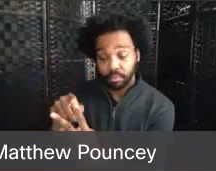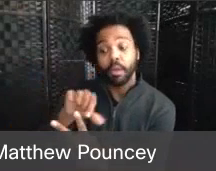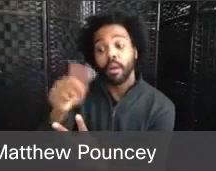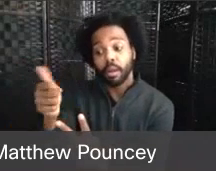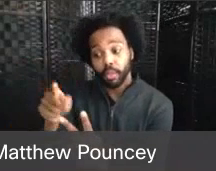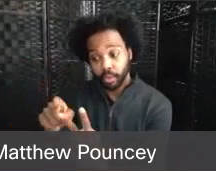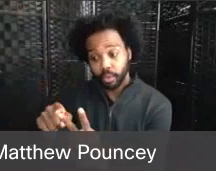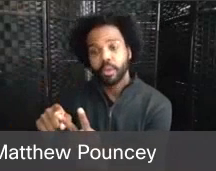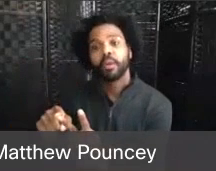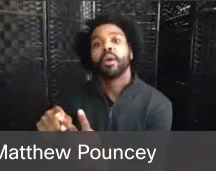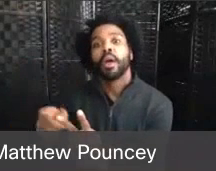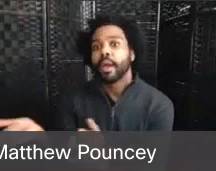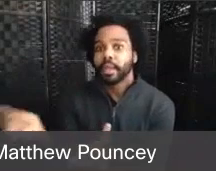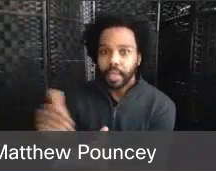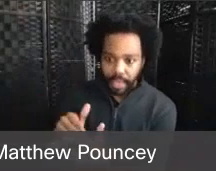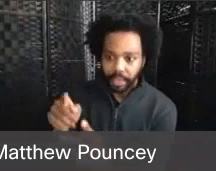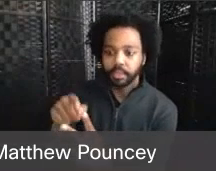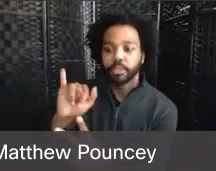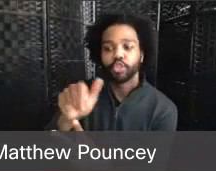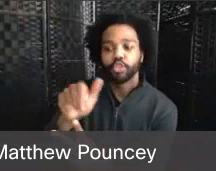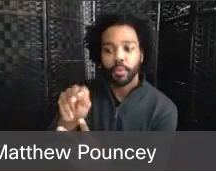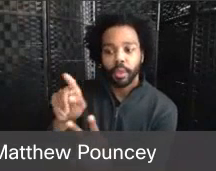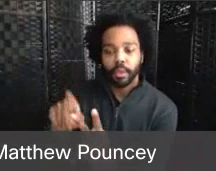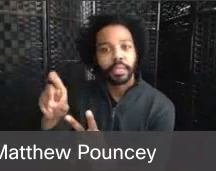other one in January.